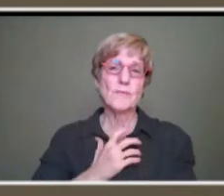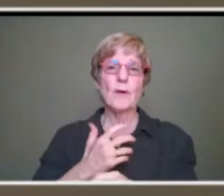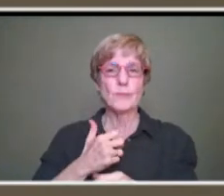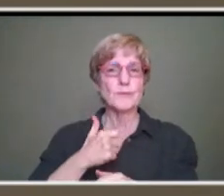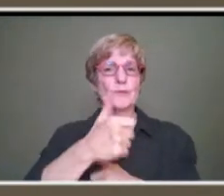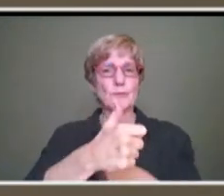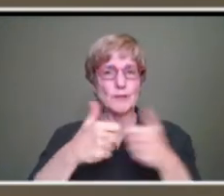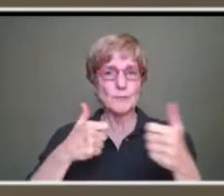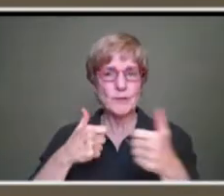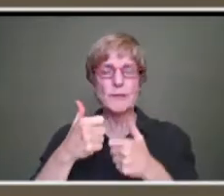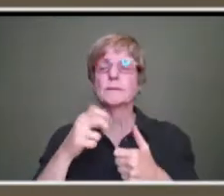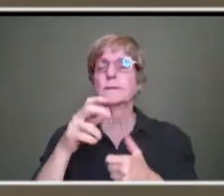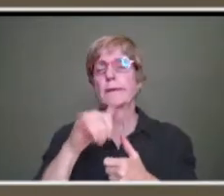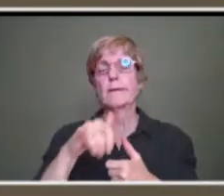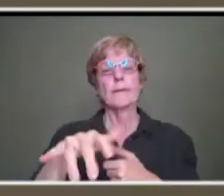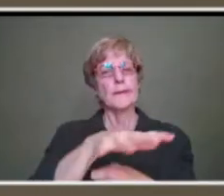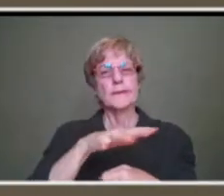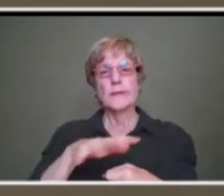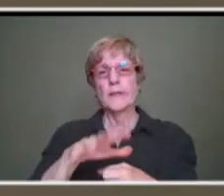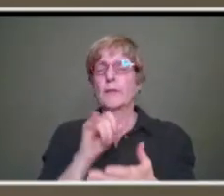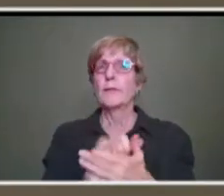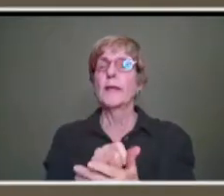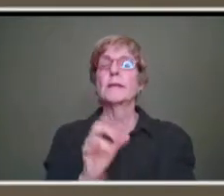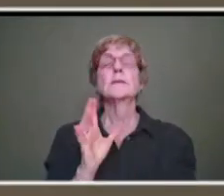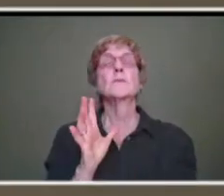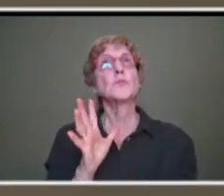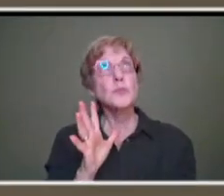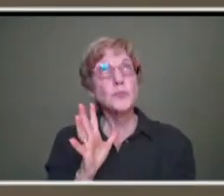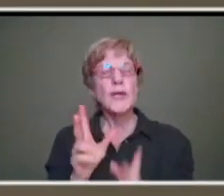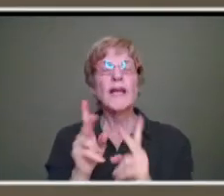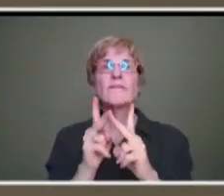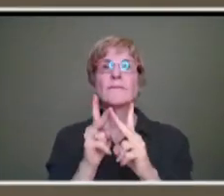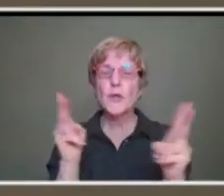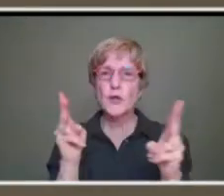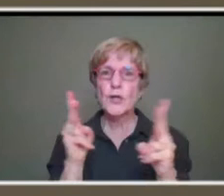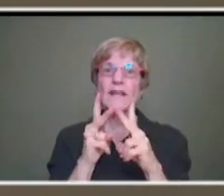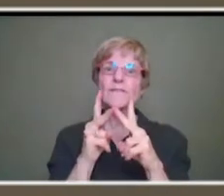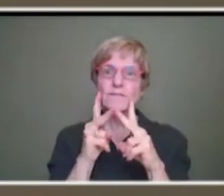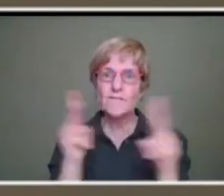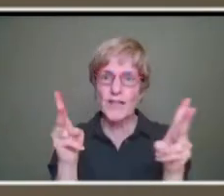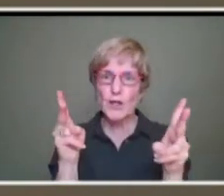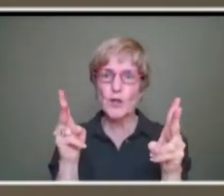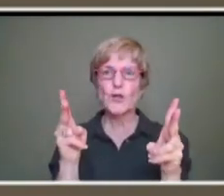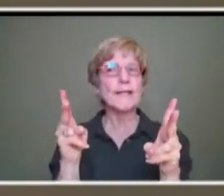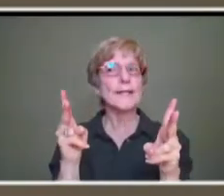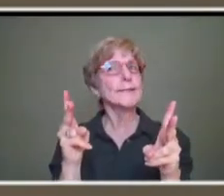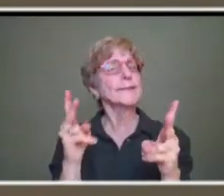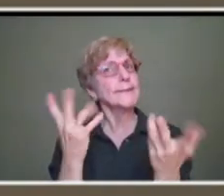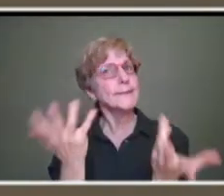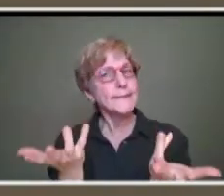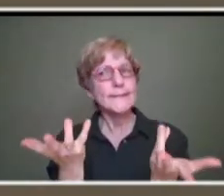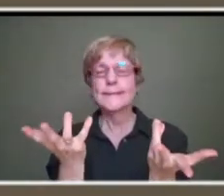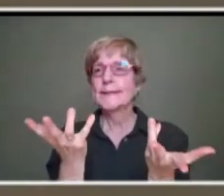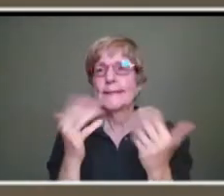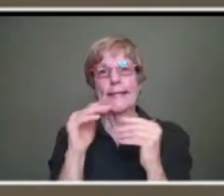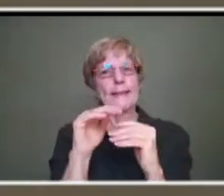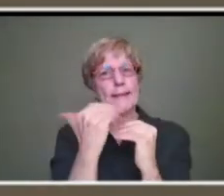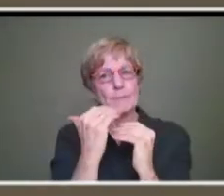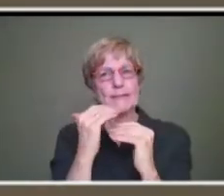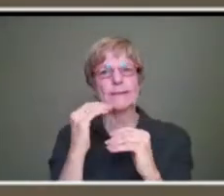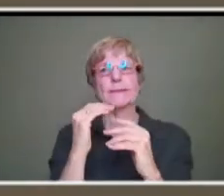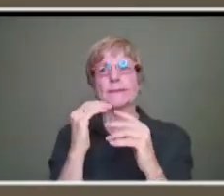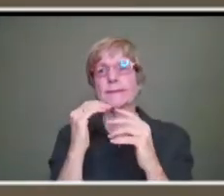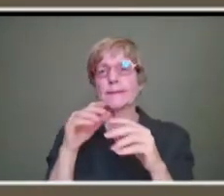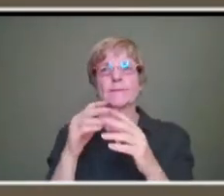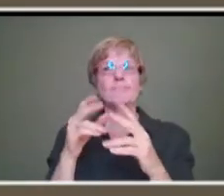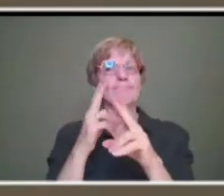in a place of town that is severely severely under invested in infrastructure so I would